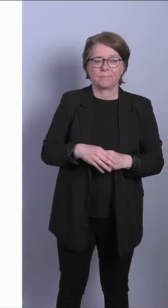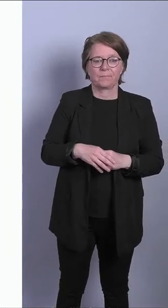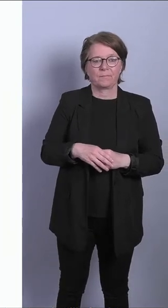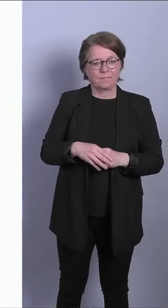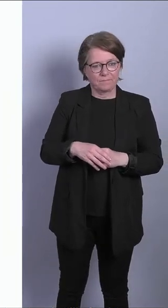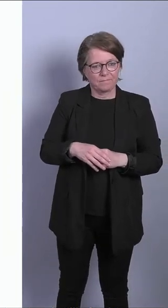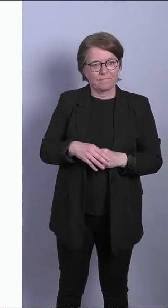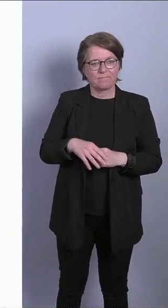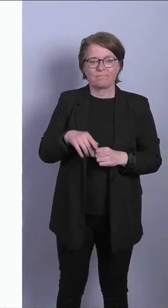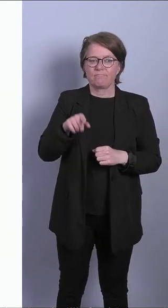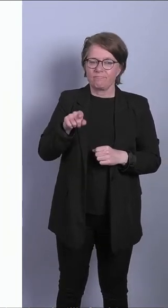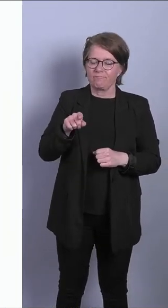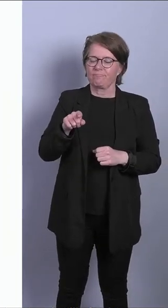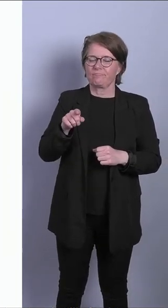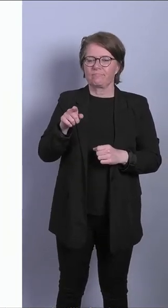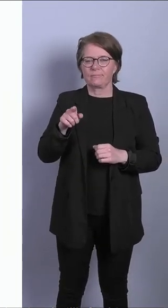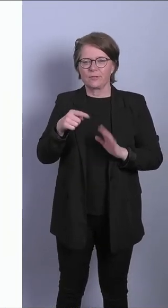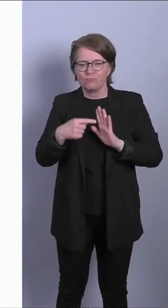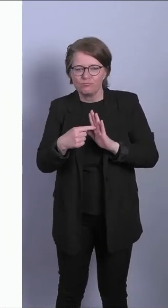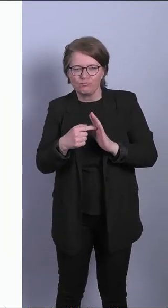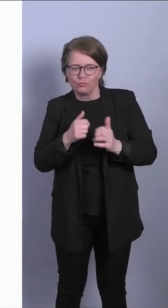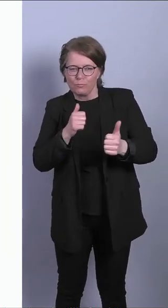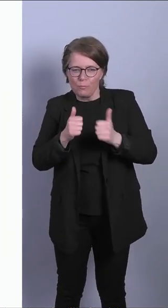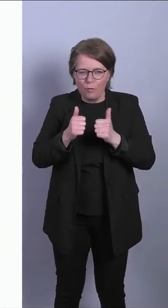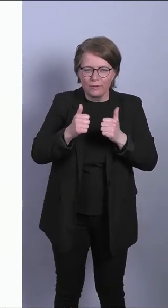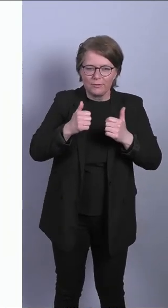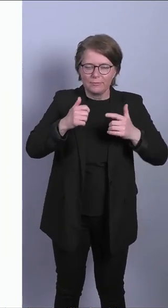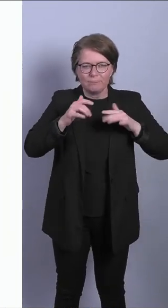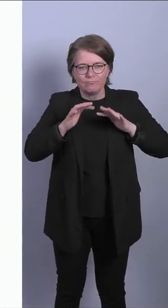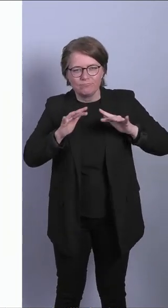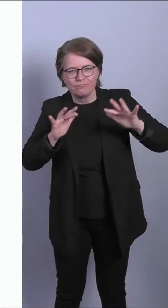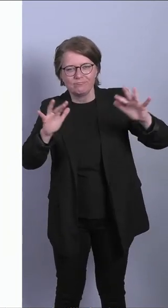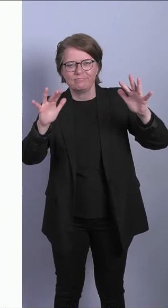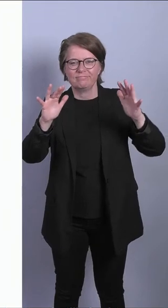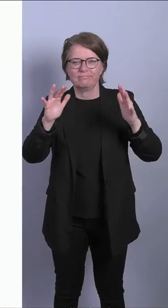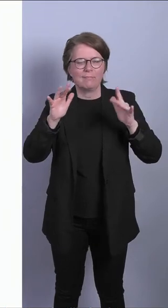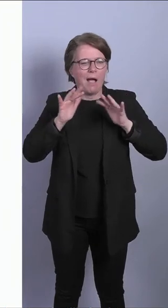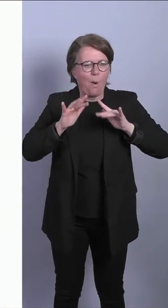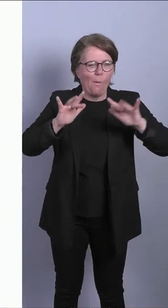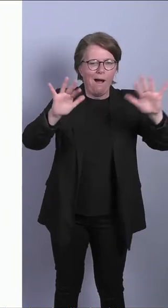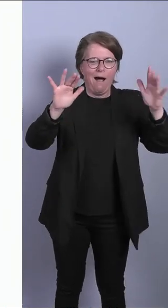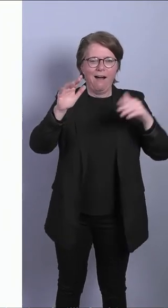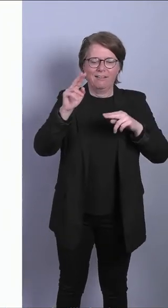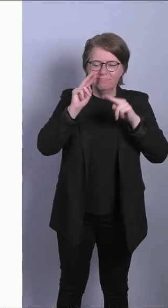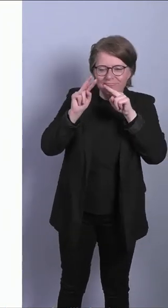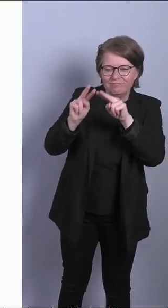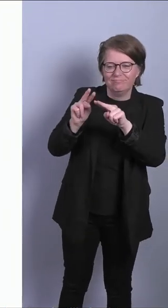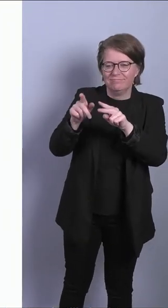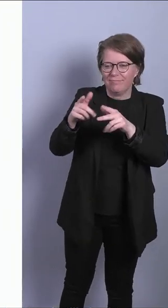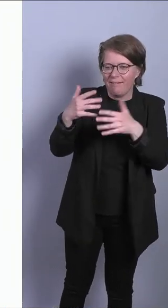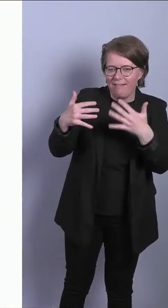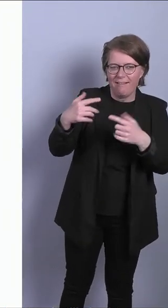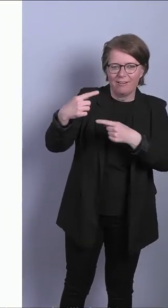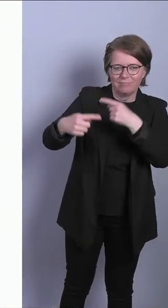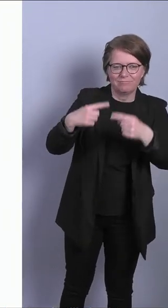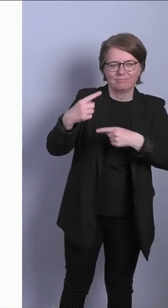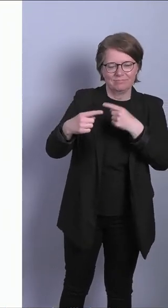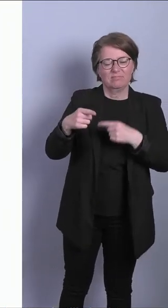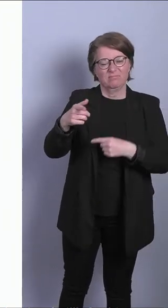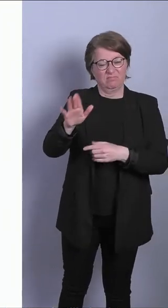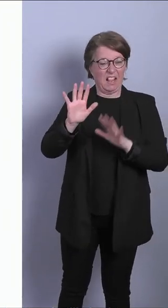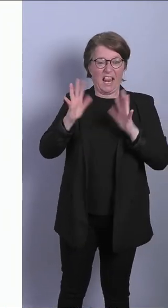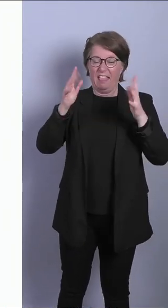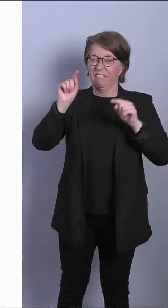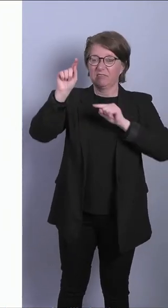risked so much, living day to day with scorn and humiliation. They have risked it all to come